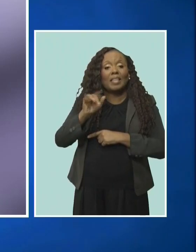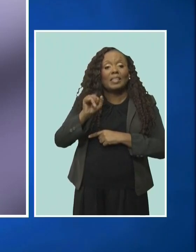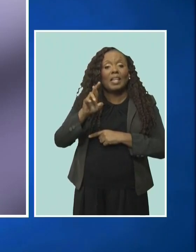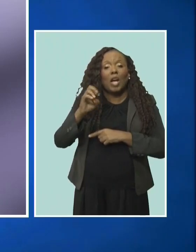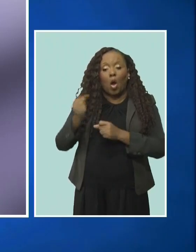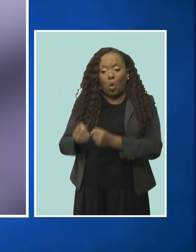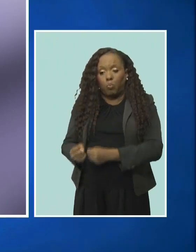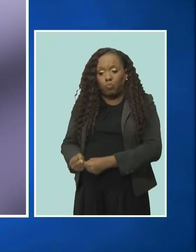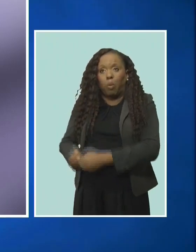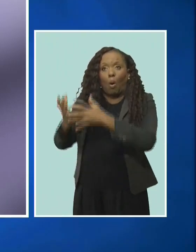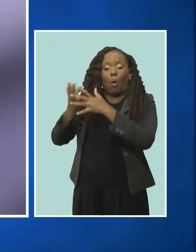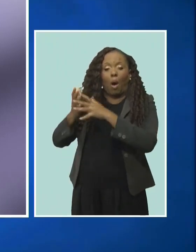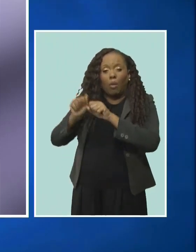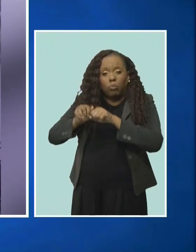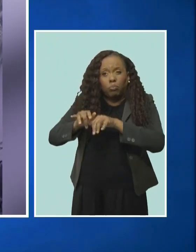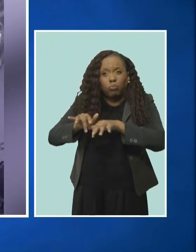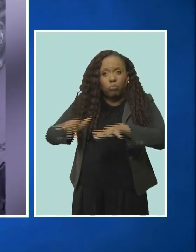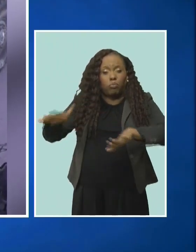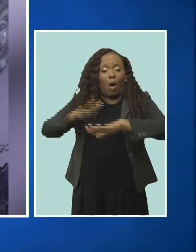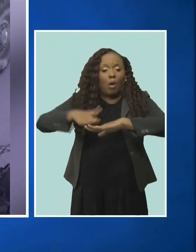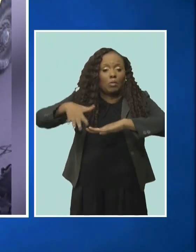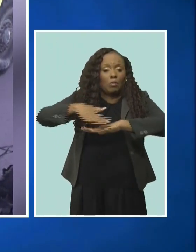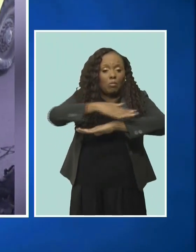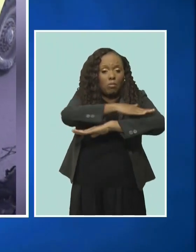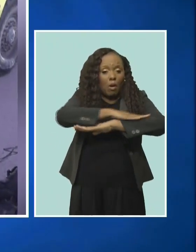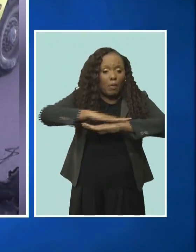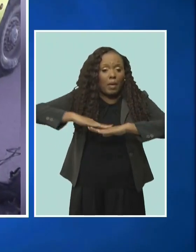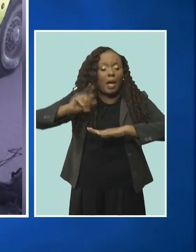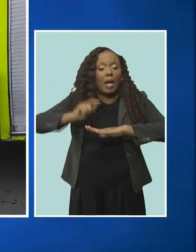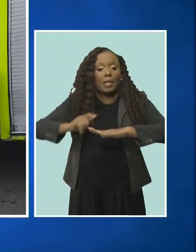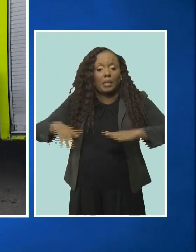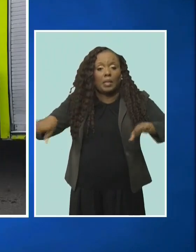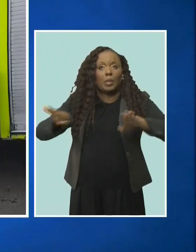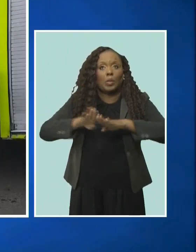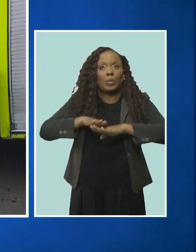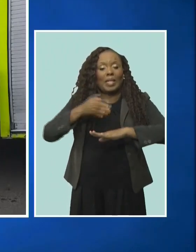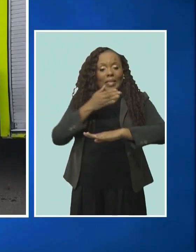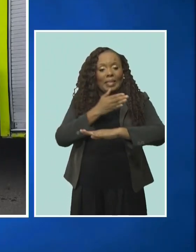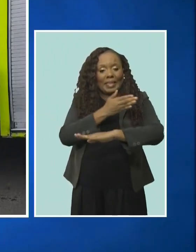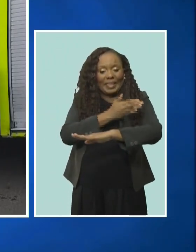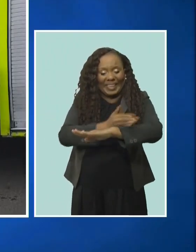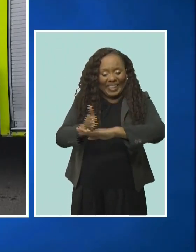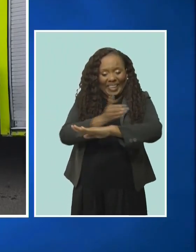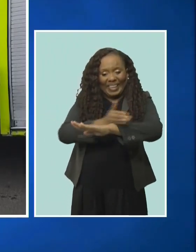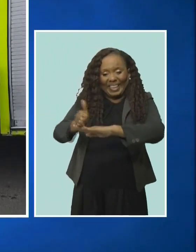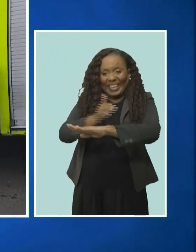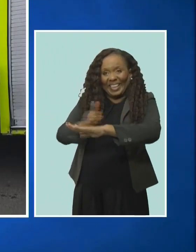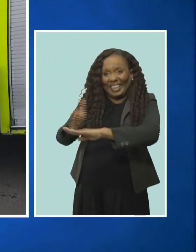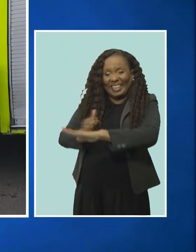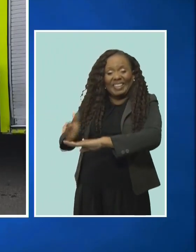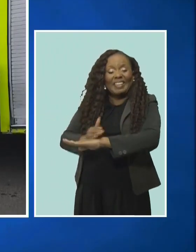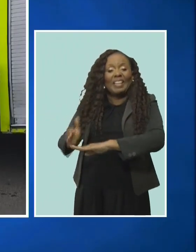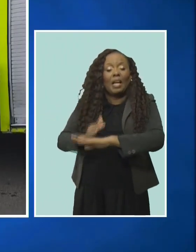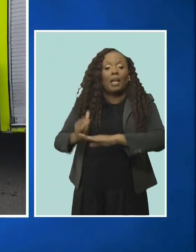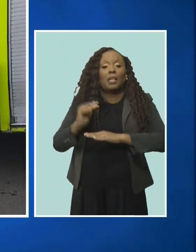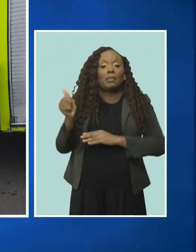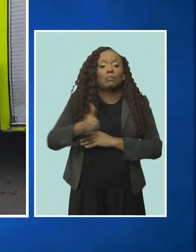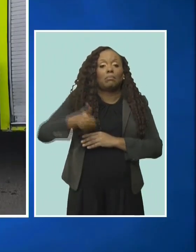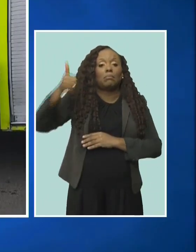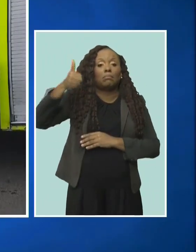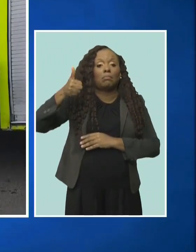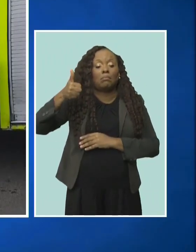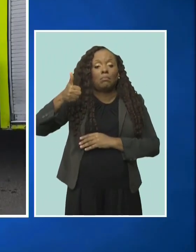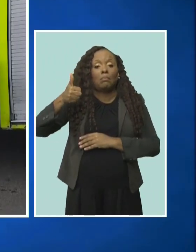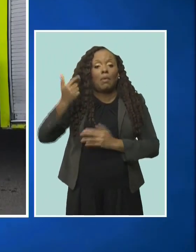to be scattered across the runway, and it had to be closed until they cleaned the area completely. The fire chief says all is